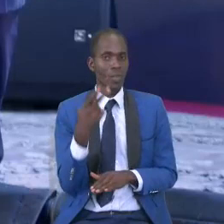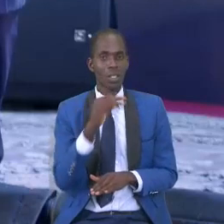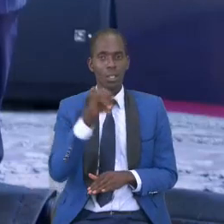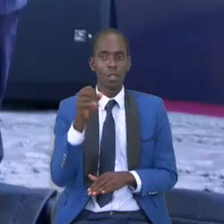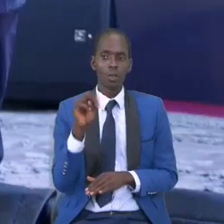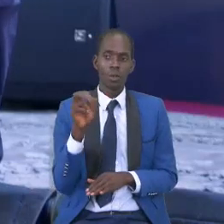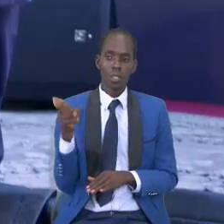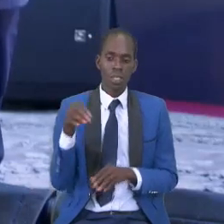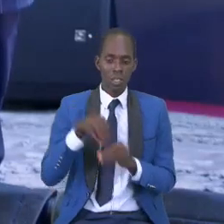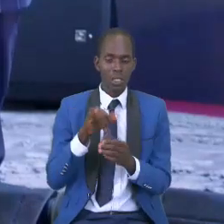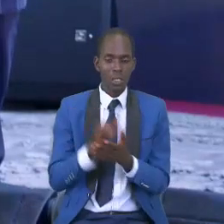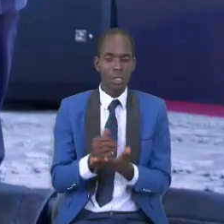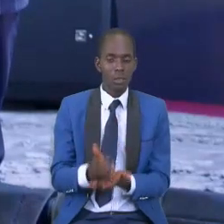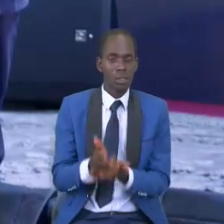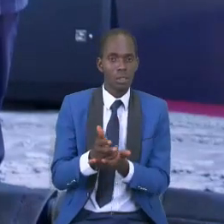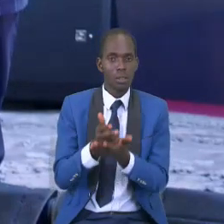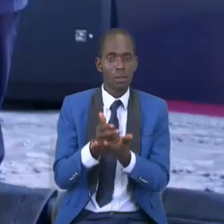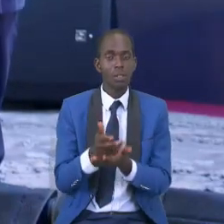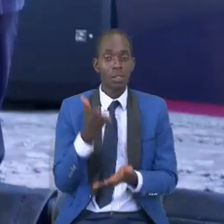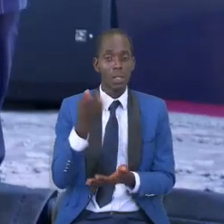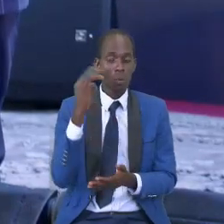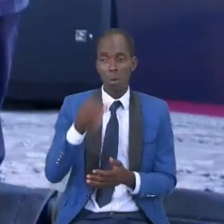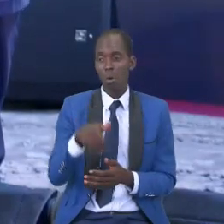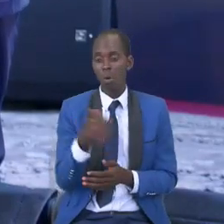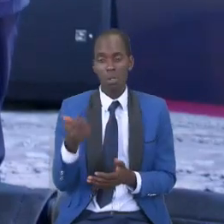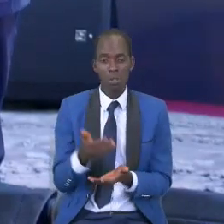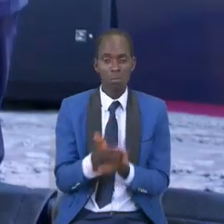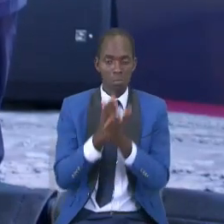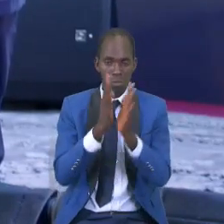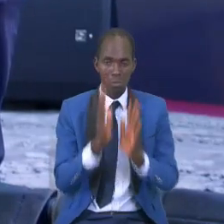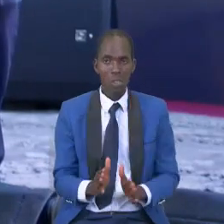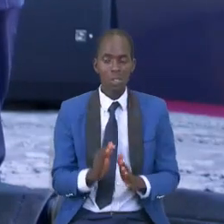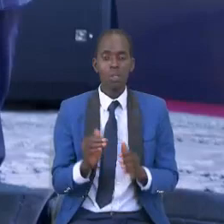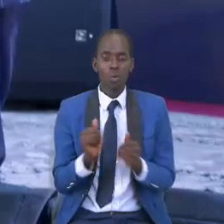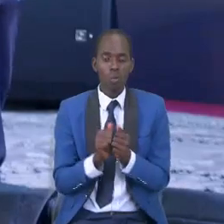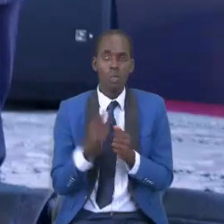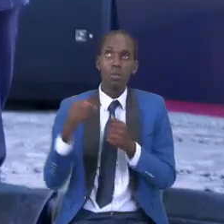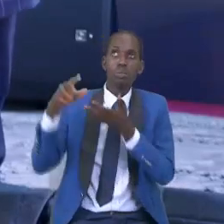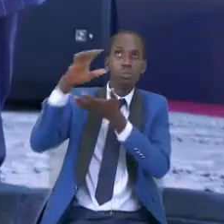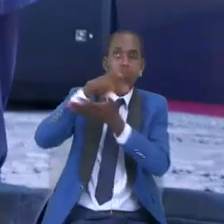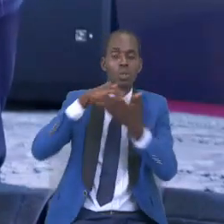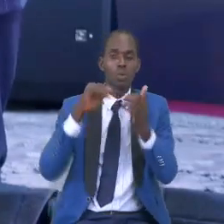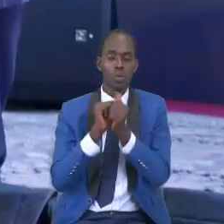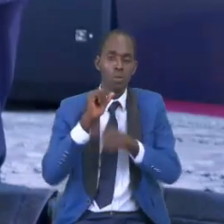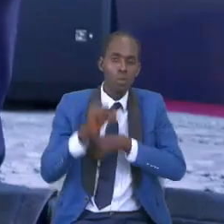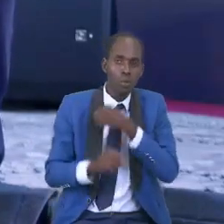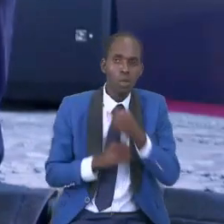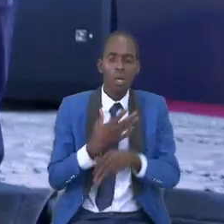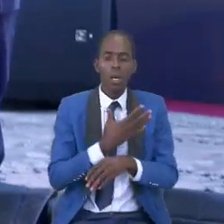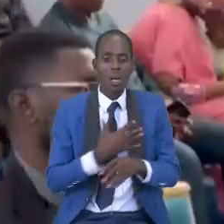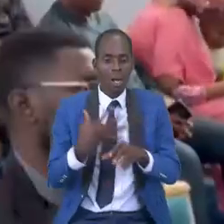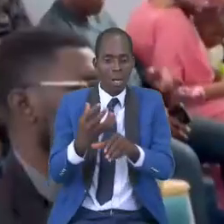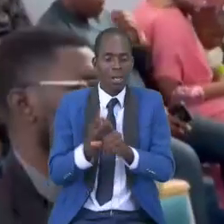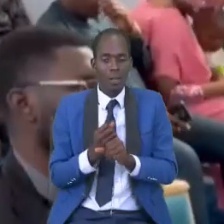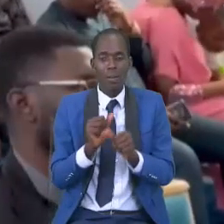that ship, then with all those sailors, with the storm, the suffering, and they taking everything they have,